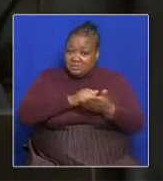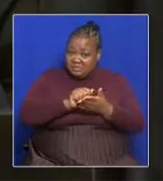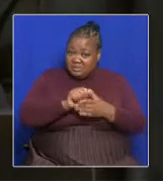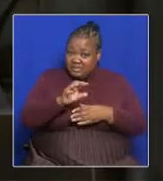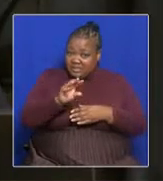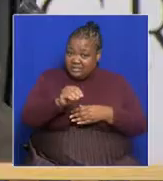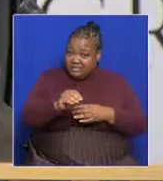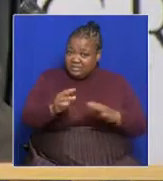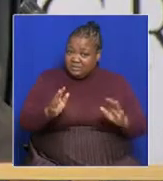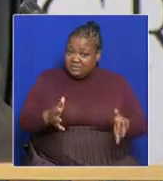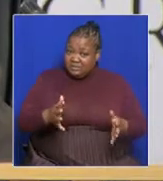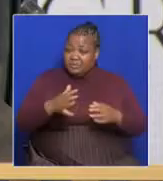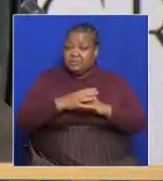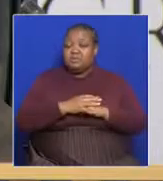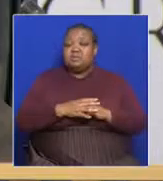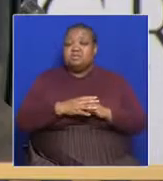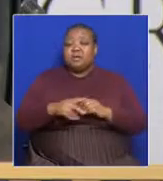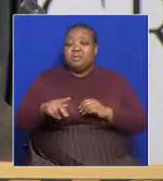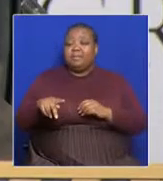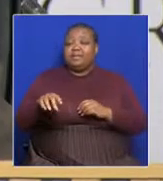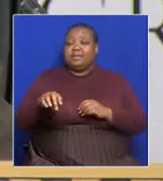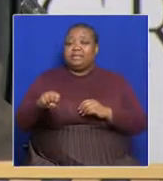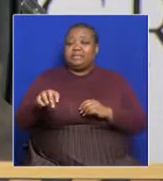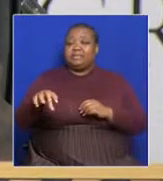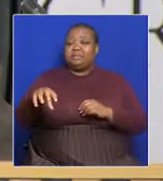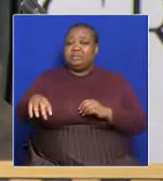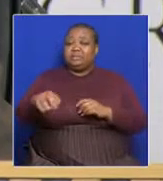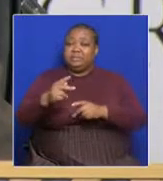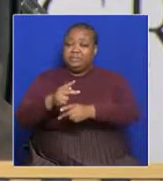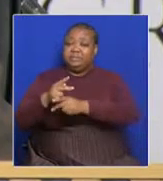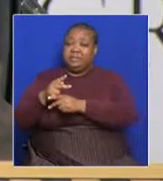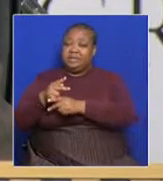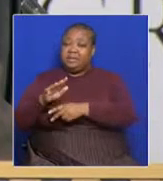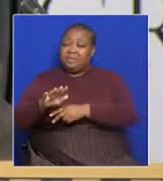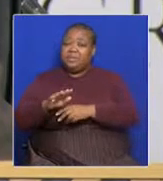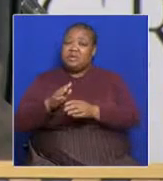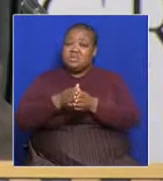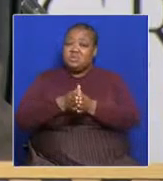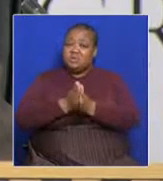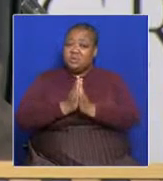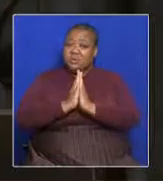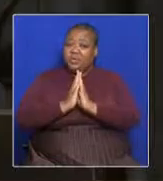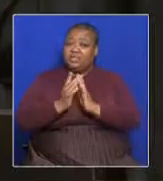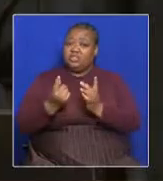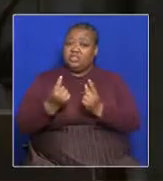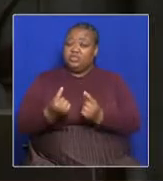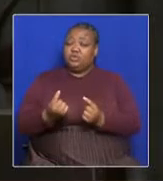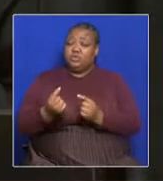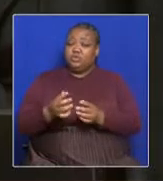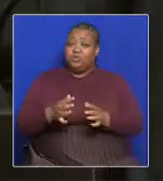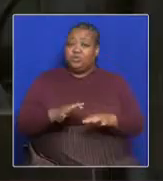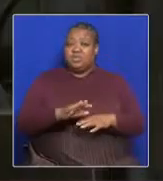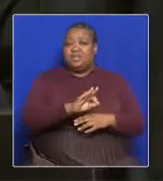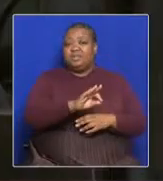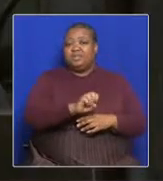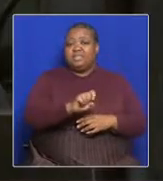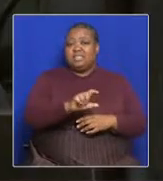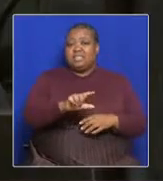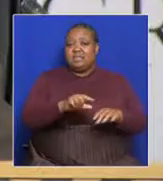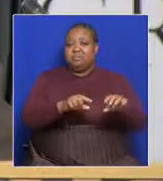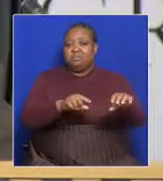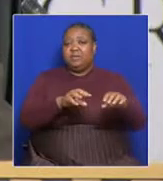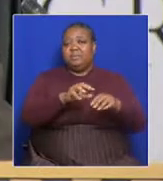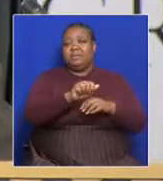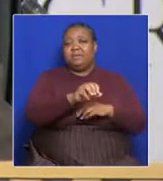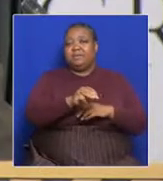in Port Shepstone? Was such a request made to FSL Amanzi Mtoti? I didn't